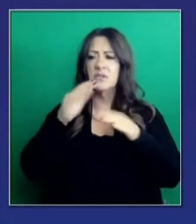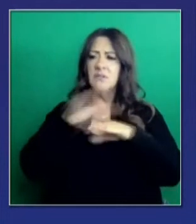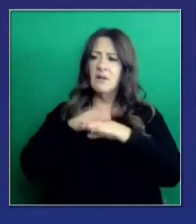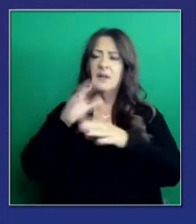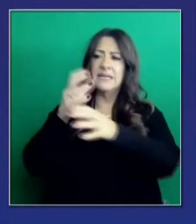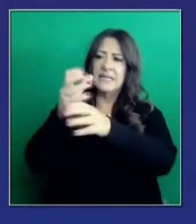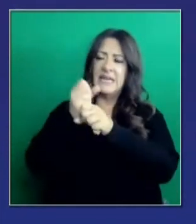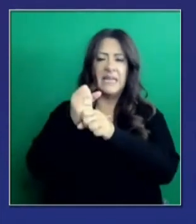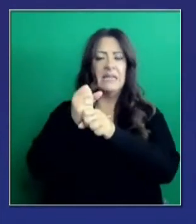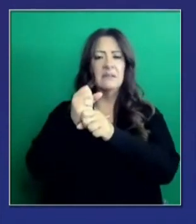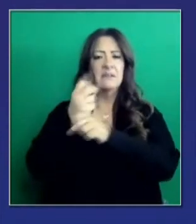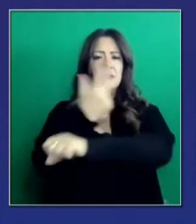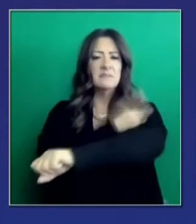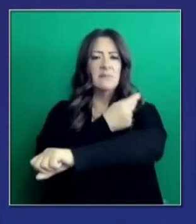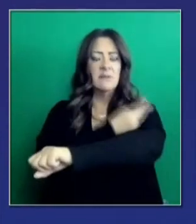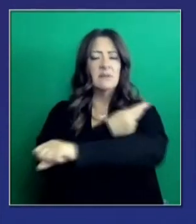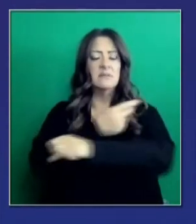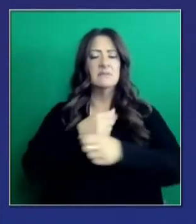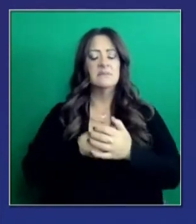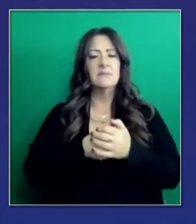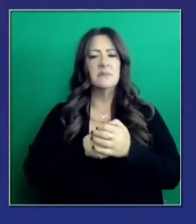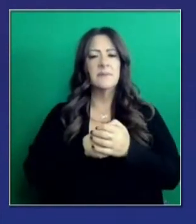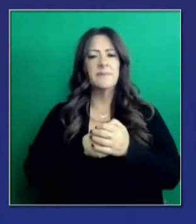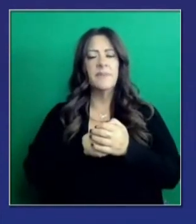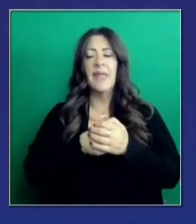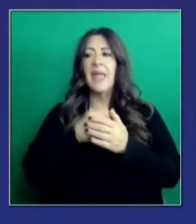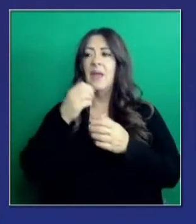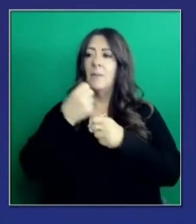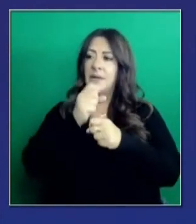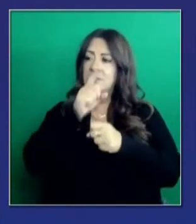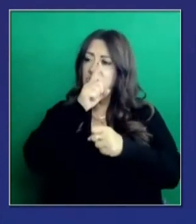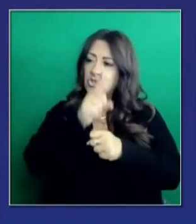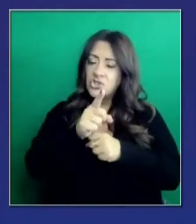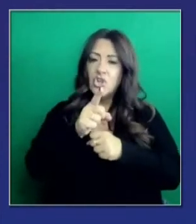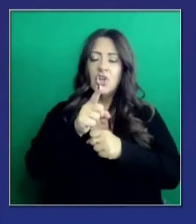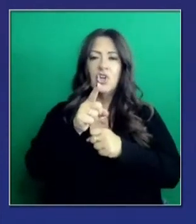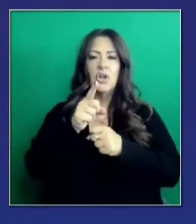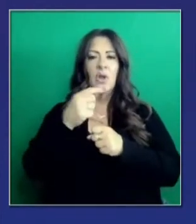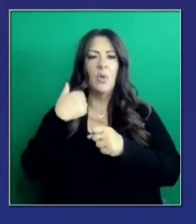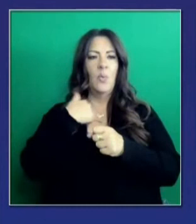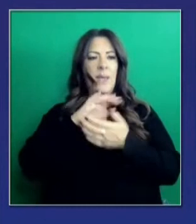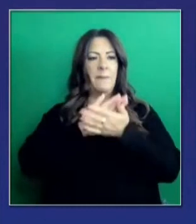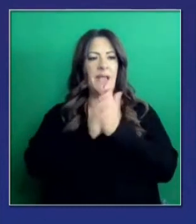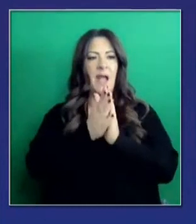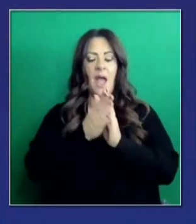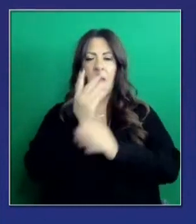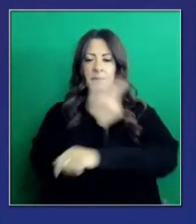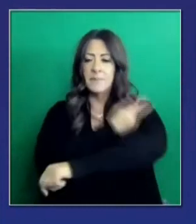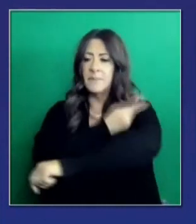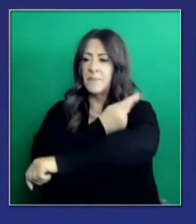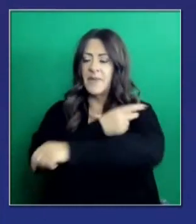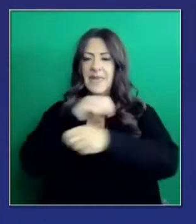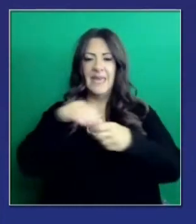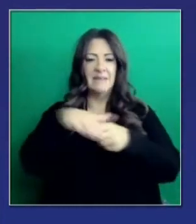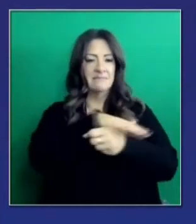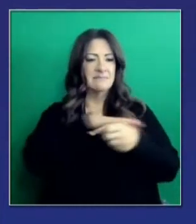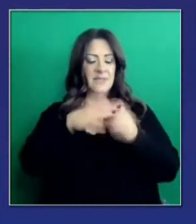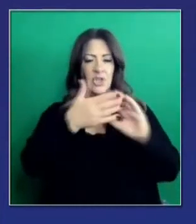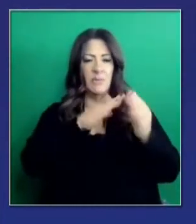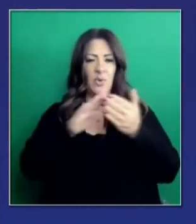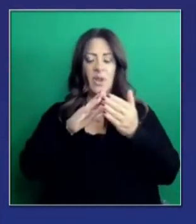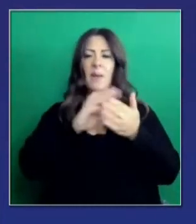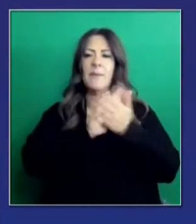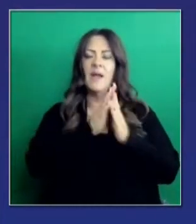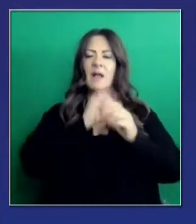also getting to goal, and that is getting to herd immunity, getting to vaccines to everybody that wants them administered, and getting to a point where we